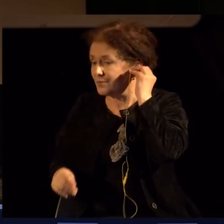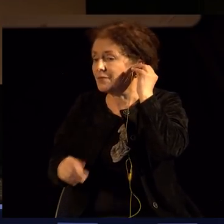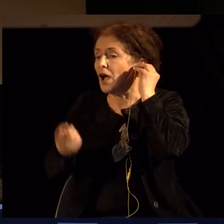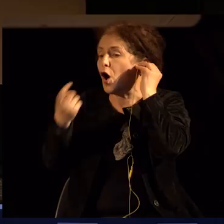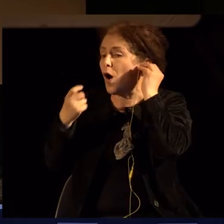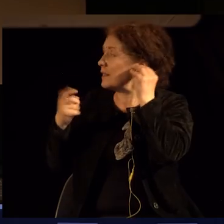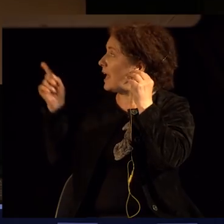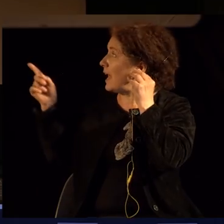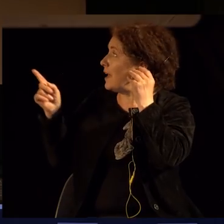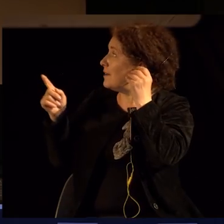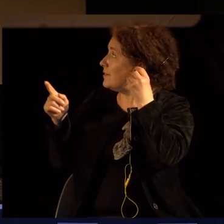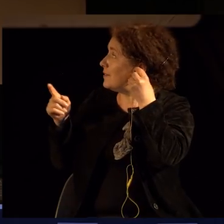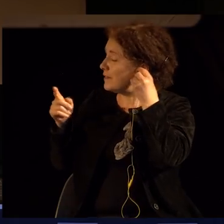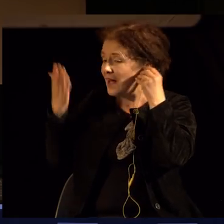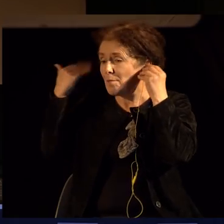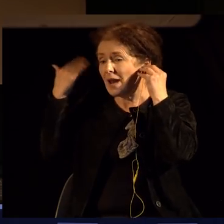Yeah, next slide.